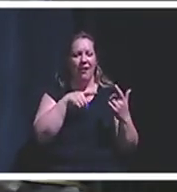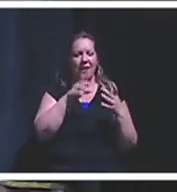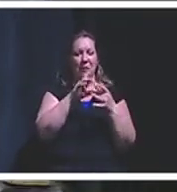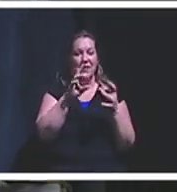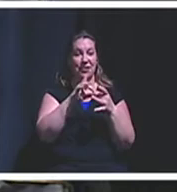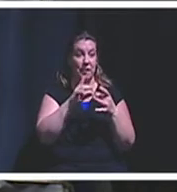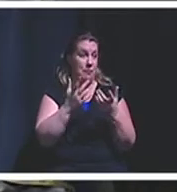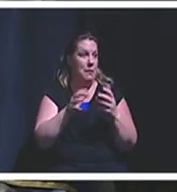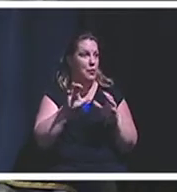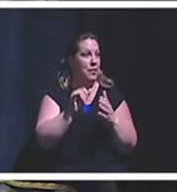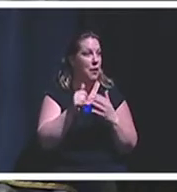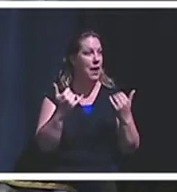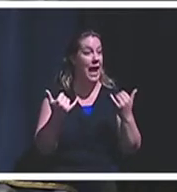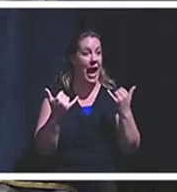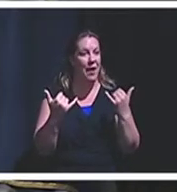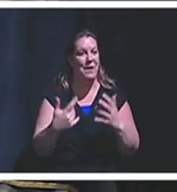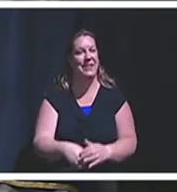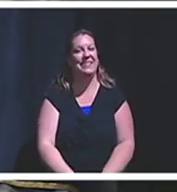right now.